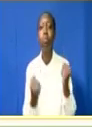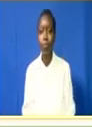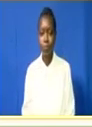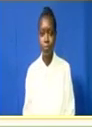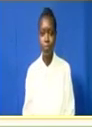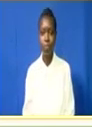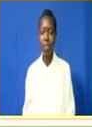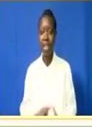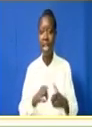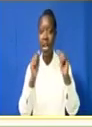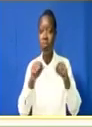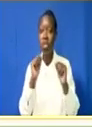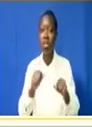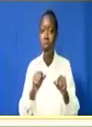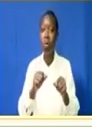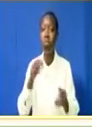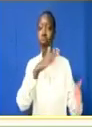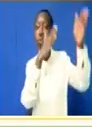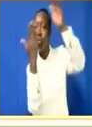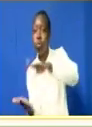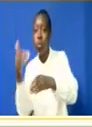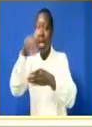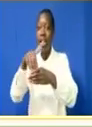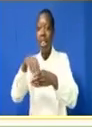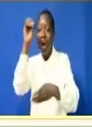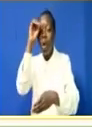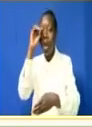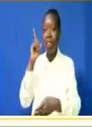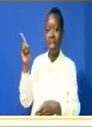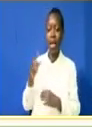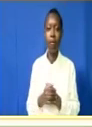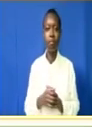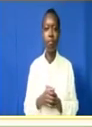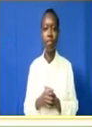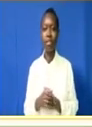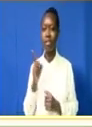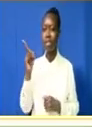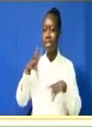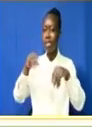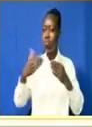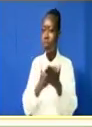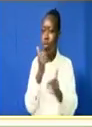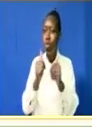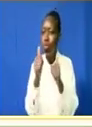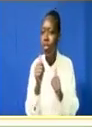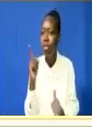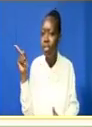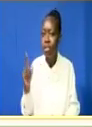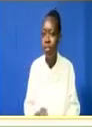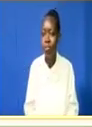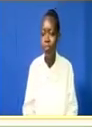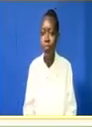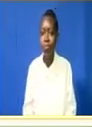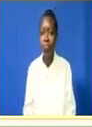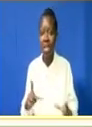into that pit. Yeah. Because now it looks like a pit. Mm-hmm. And just asking, what kind of erosion is this? Mm-hmm. Let me